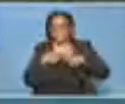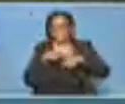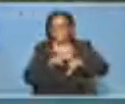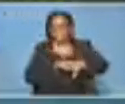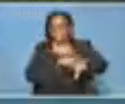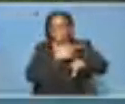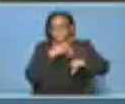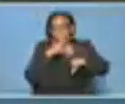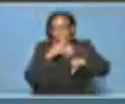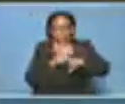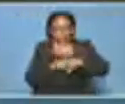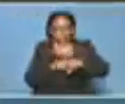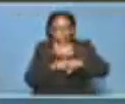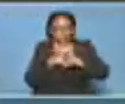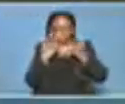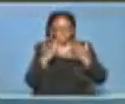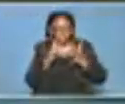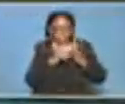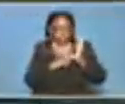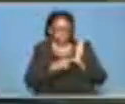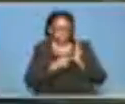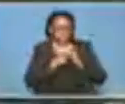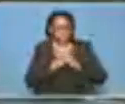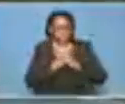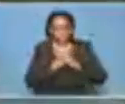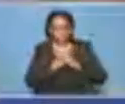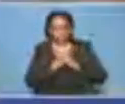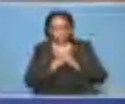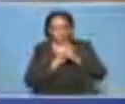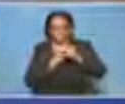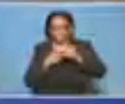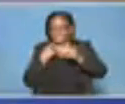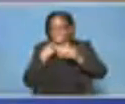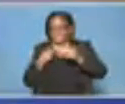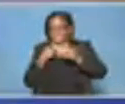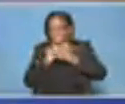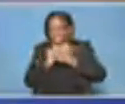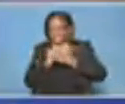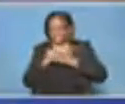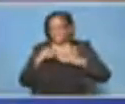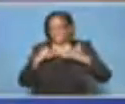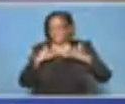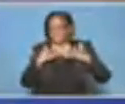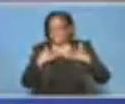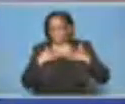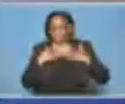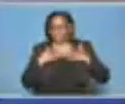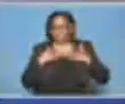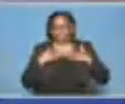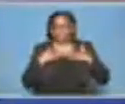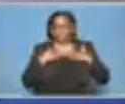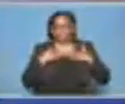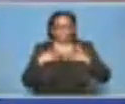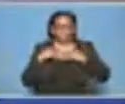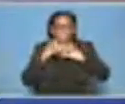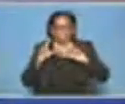environmental report to be completed, Schneider said this. Because we're going through another supplemental public consultation